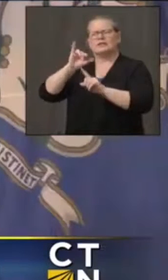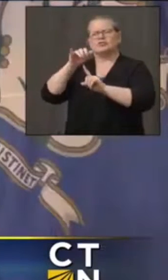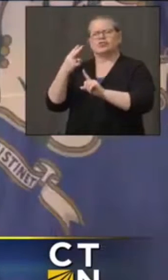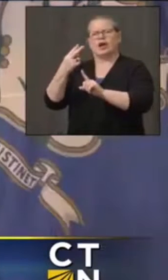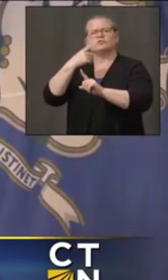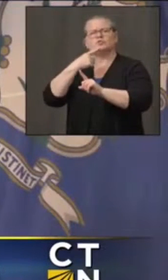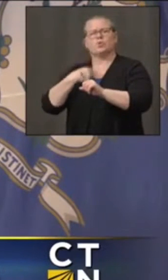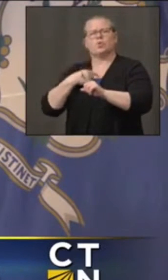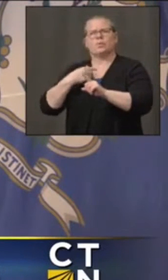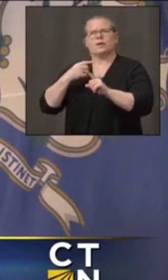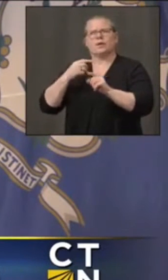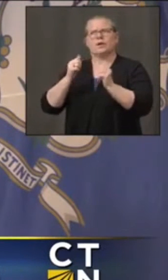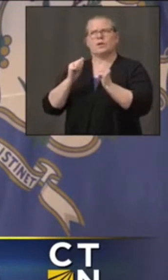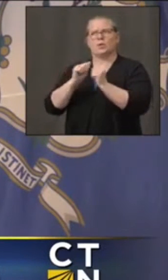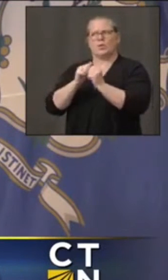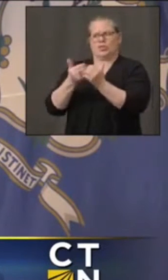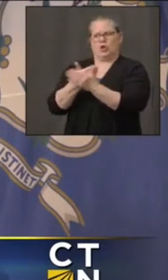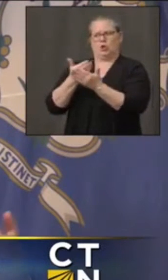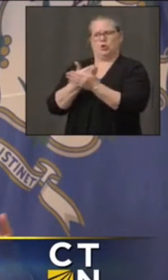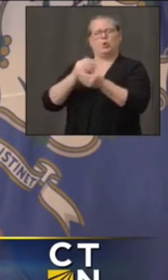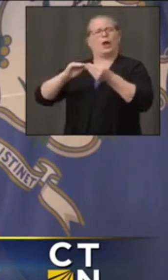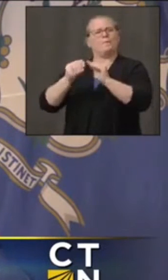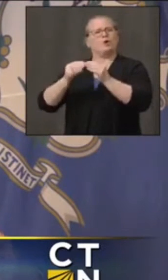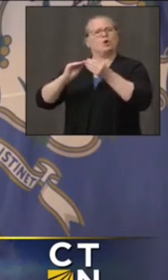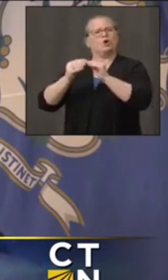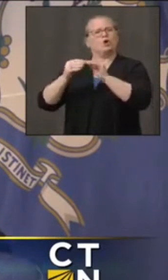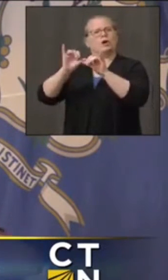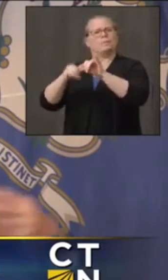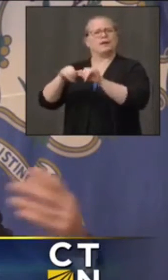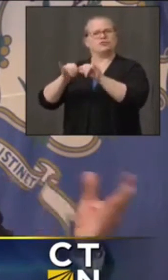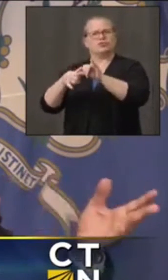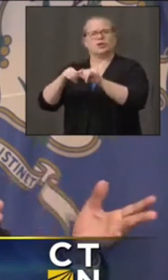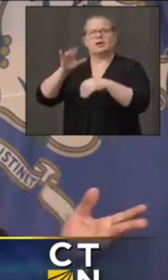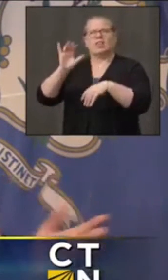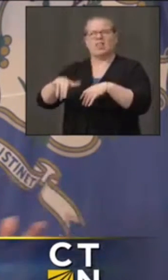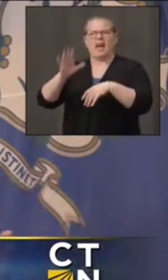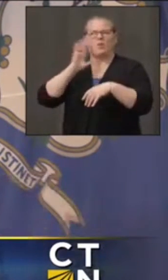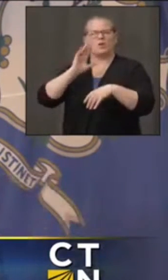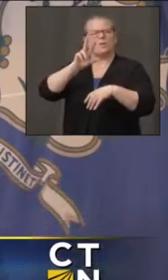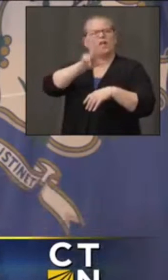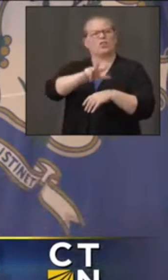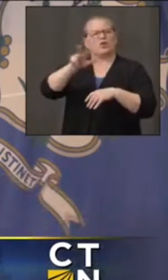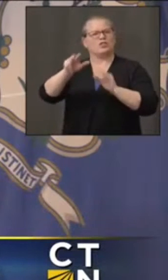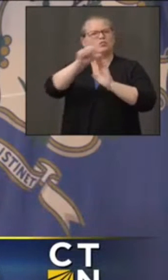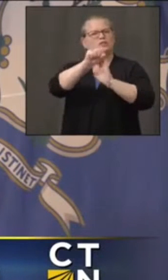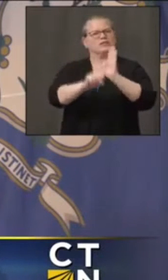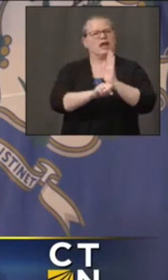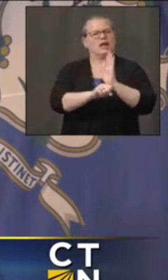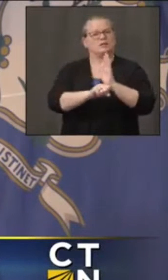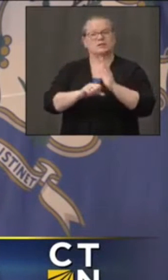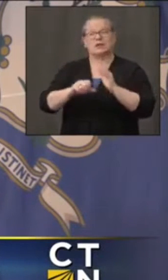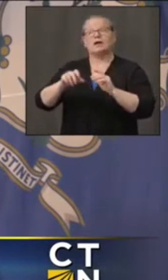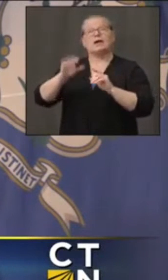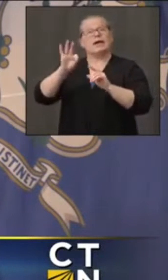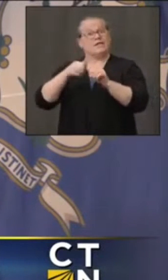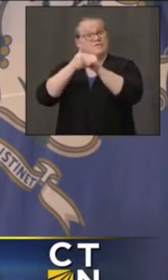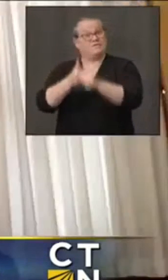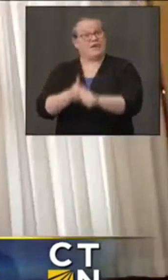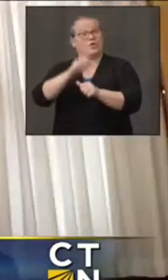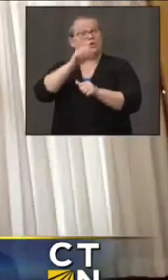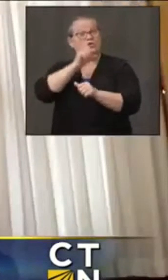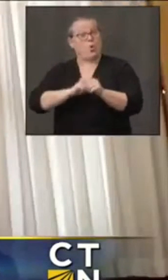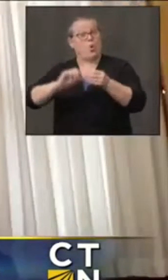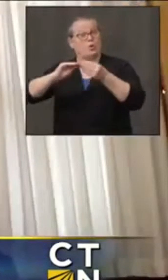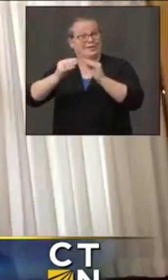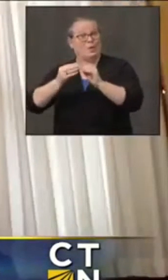quarantine list. And the number under the old metric was going to go up probably to something like 40. That's right, and it's obviously